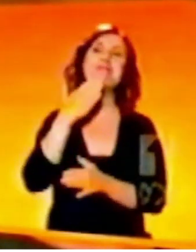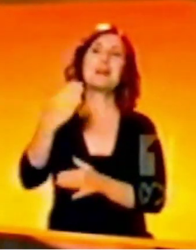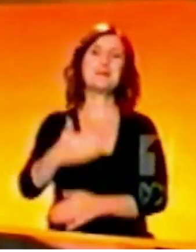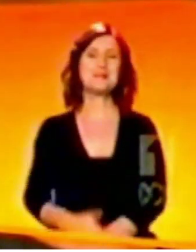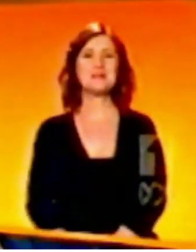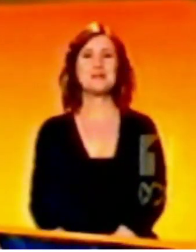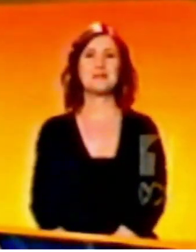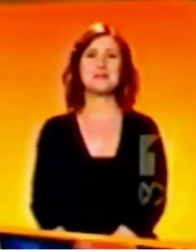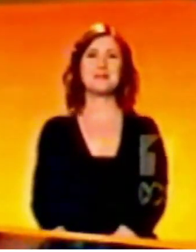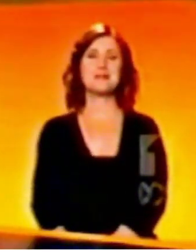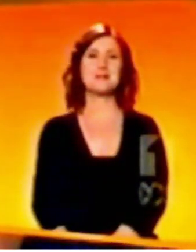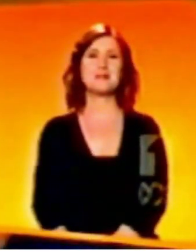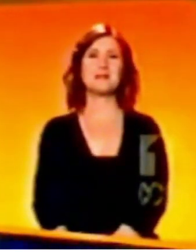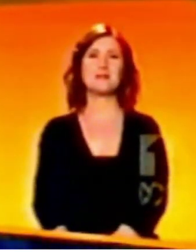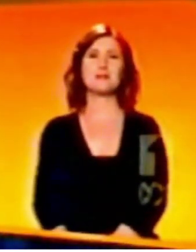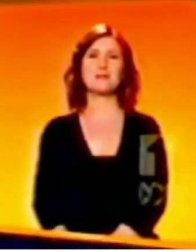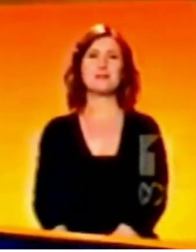Josiah.